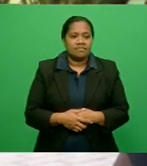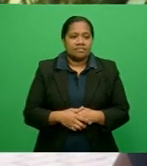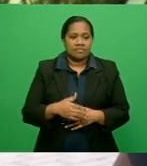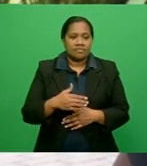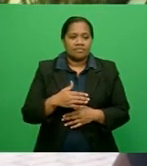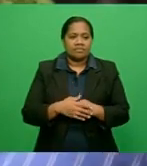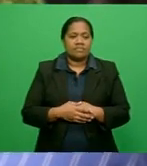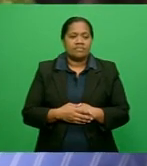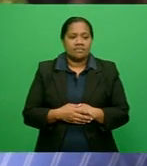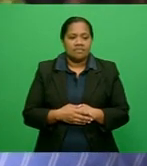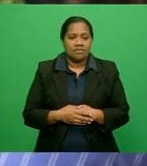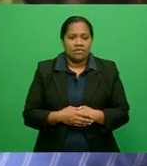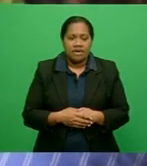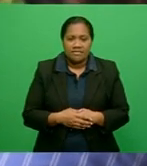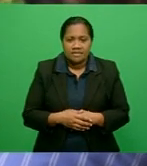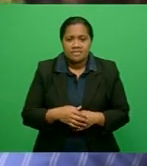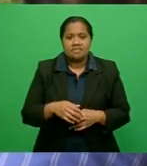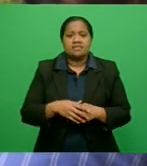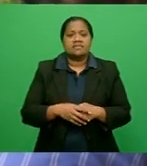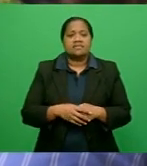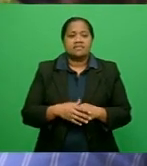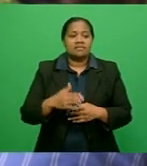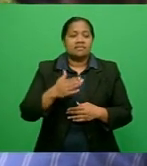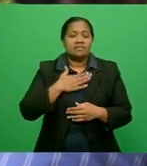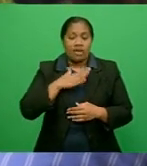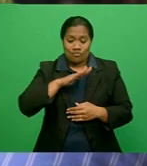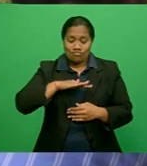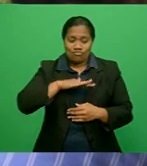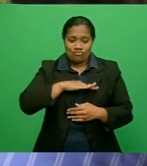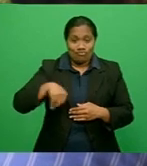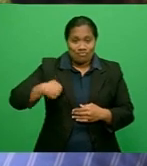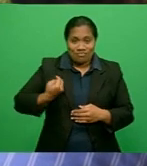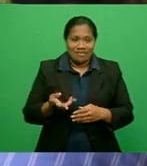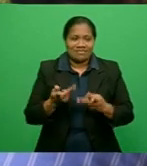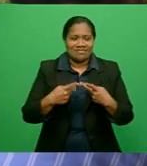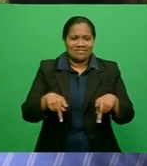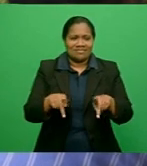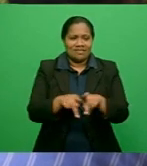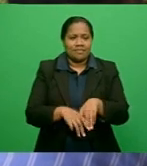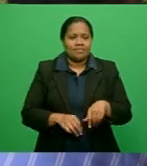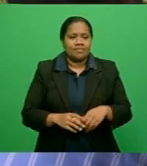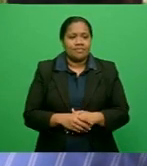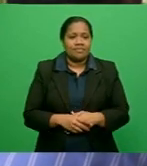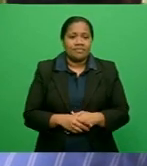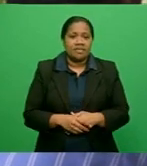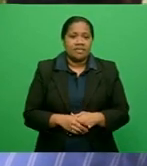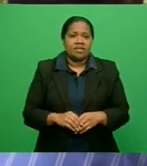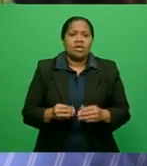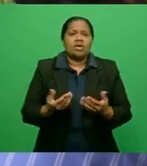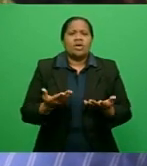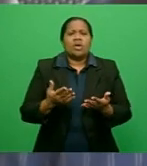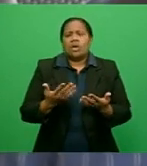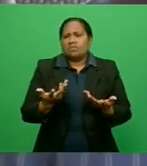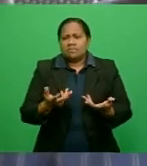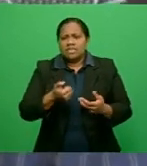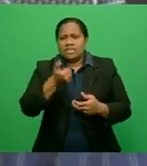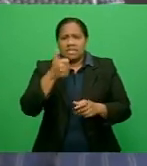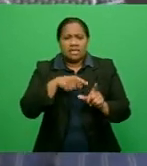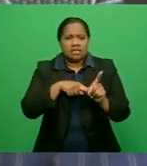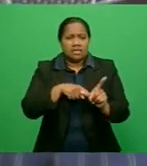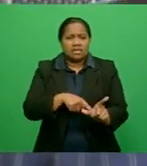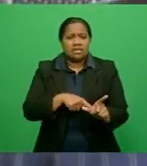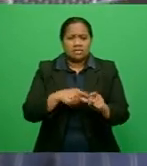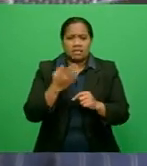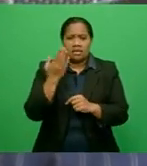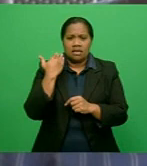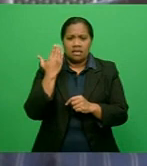work. Dauna Kamakama says he lost his mom 14 years ago due to breast cancer, and almost 6 years ago his daughter suffered